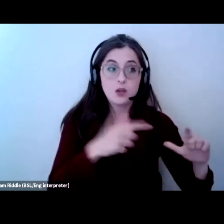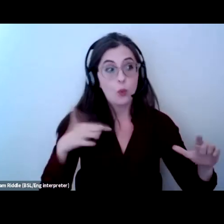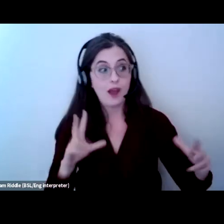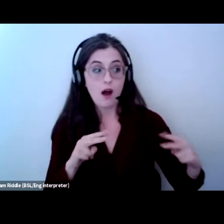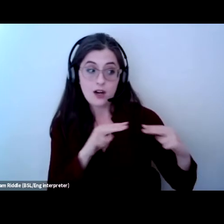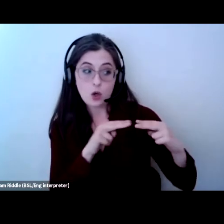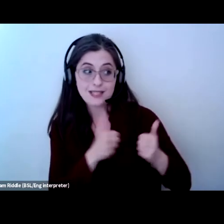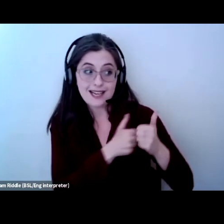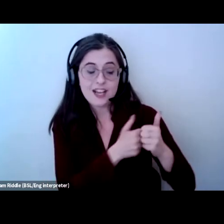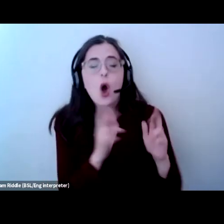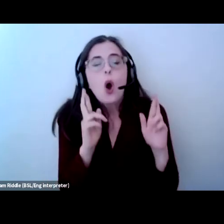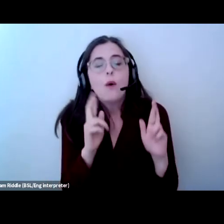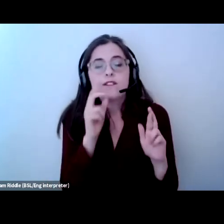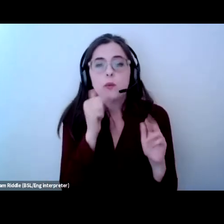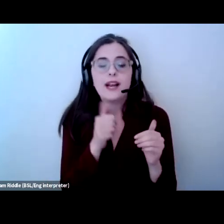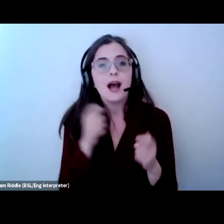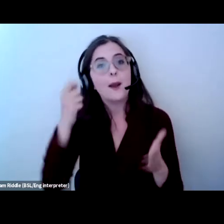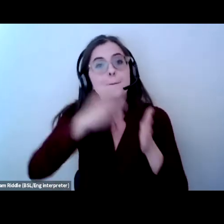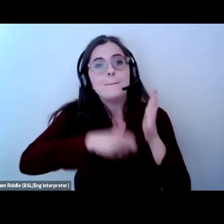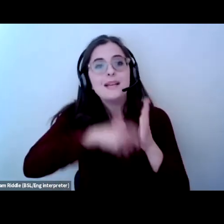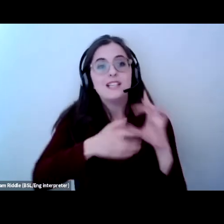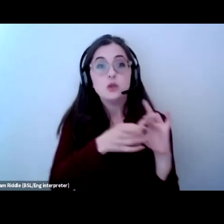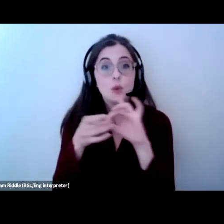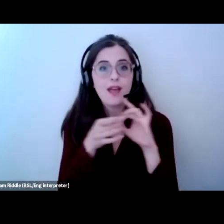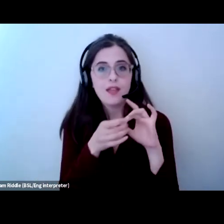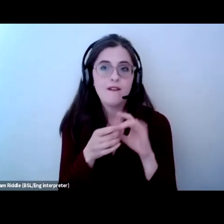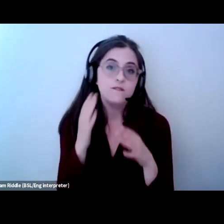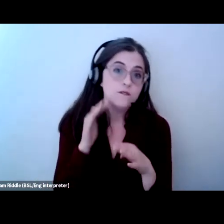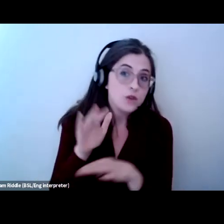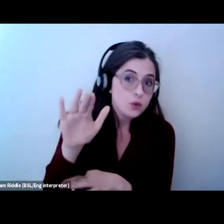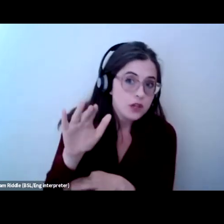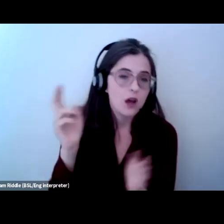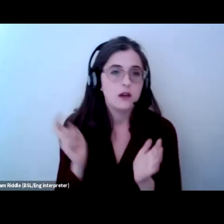be able to bid together for certain contracts in future.